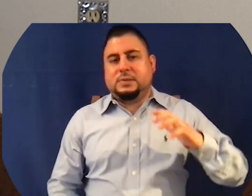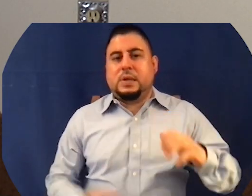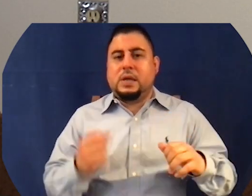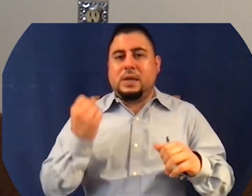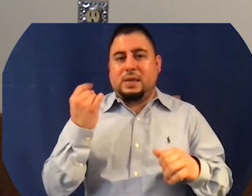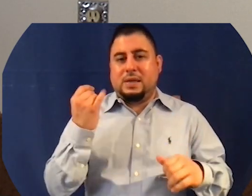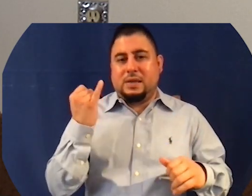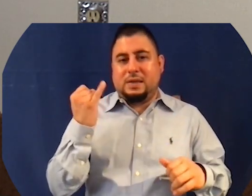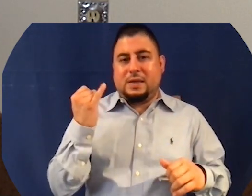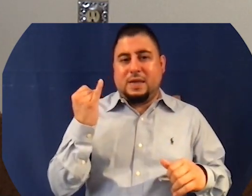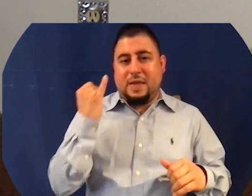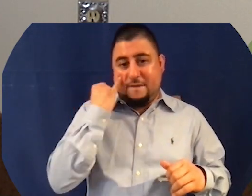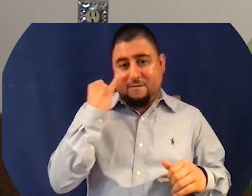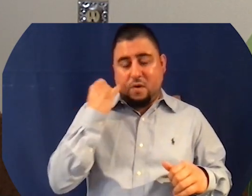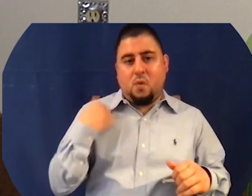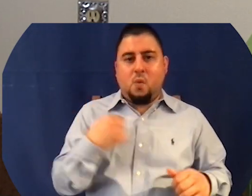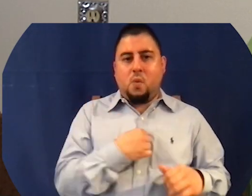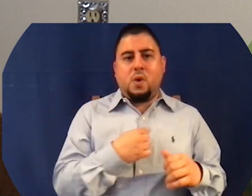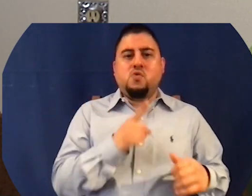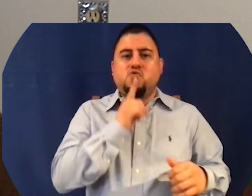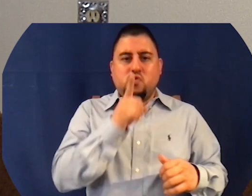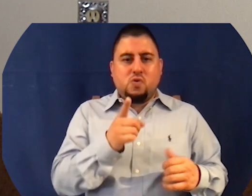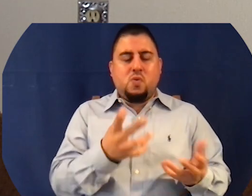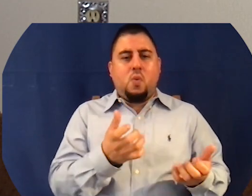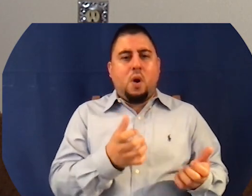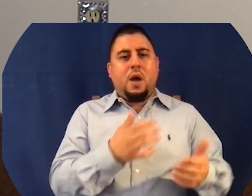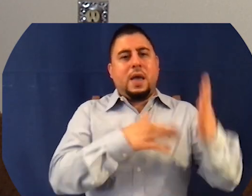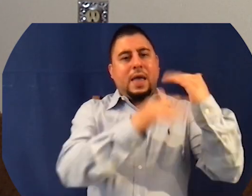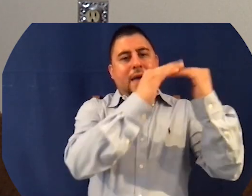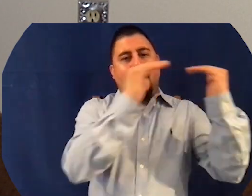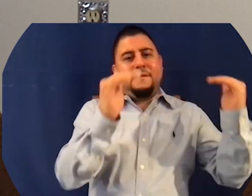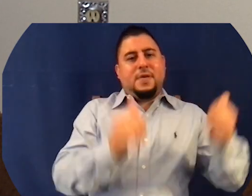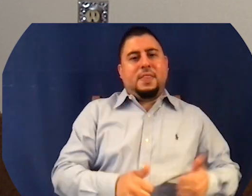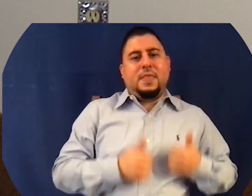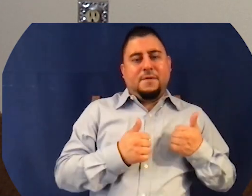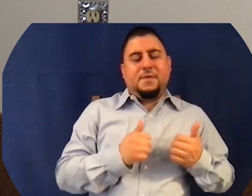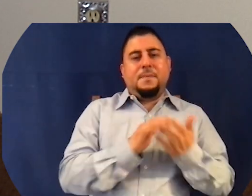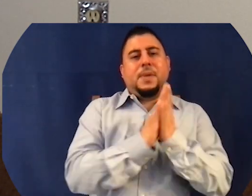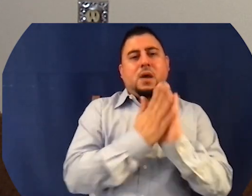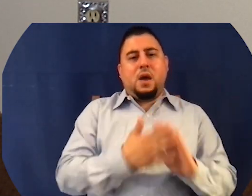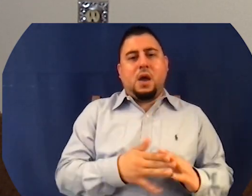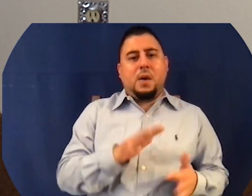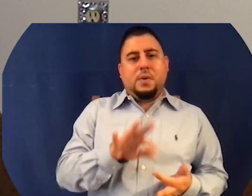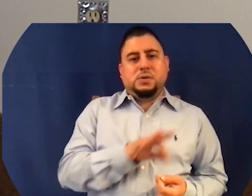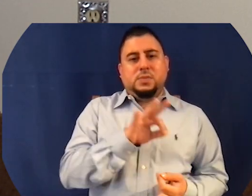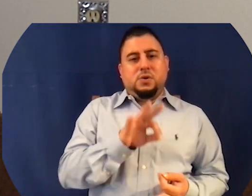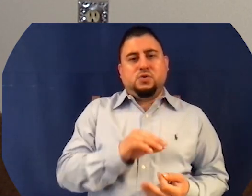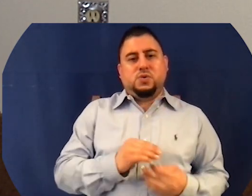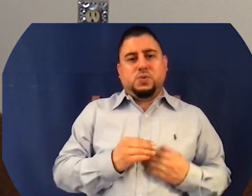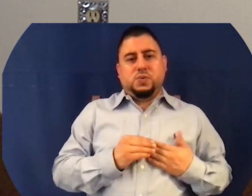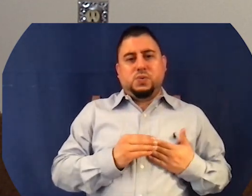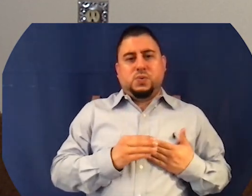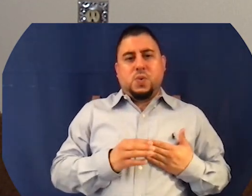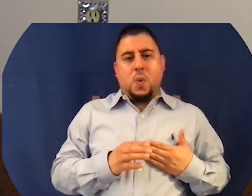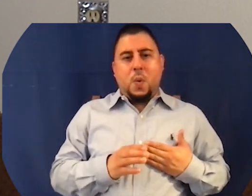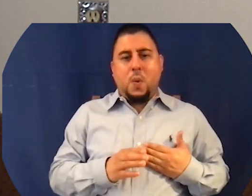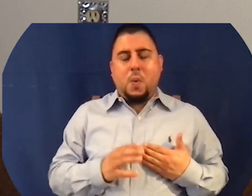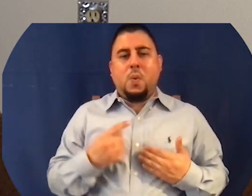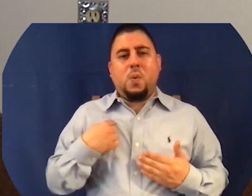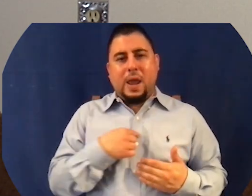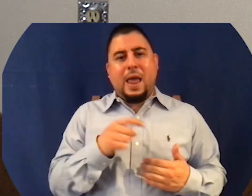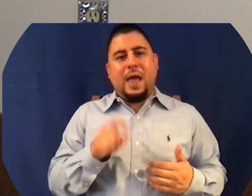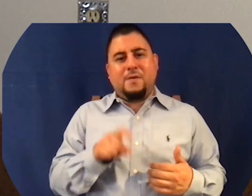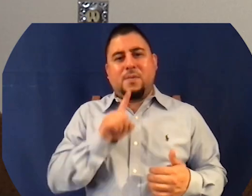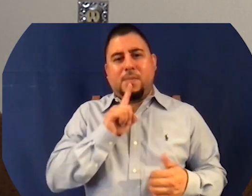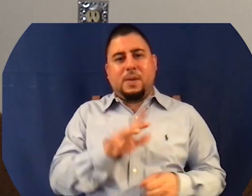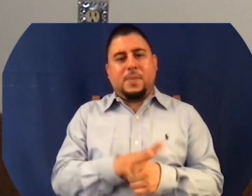But if we are earnest about kingdom living and growing spiritually, we have to be committed to paying the